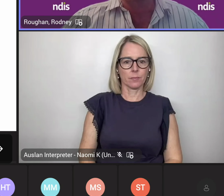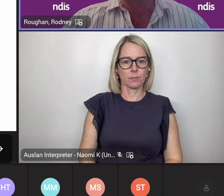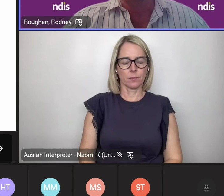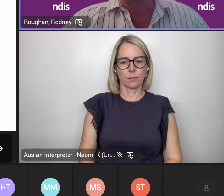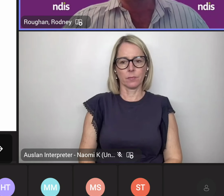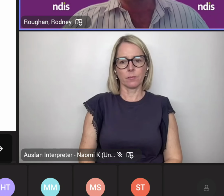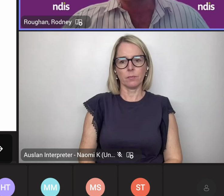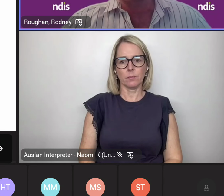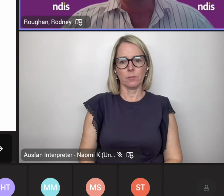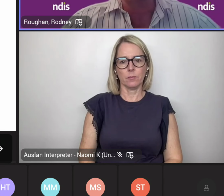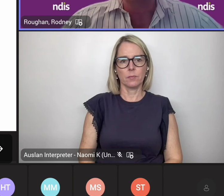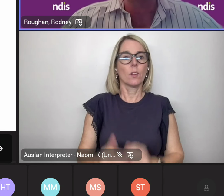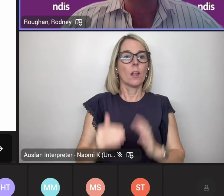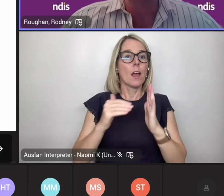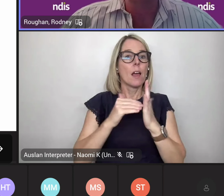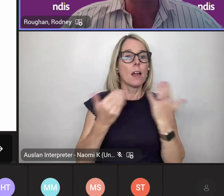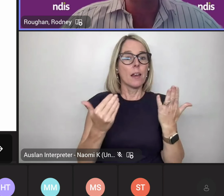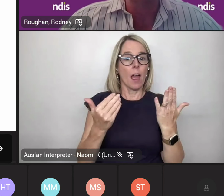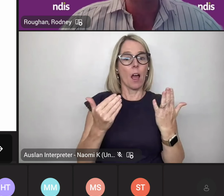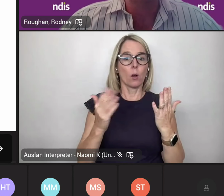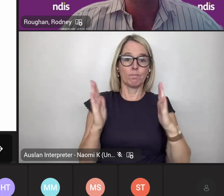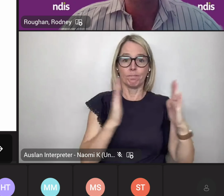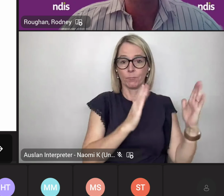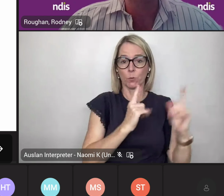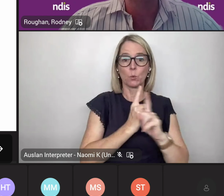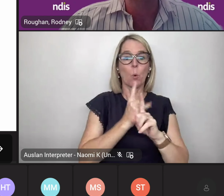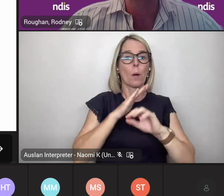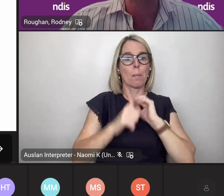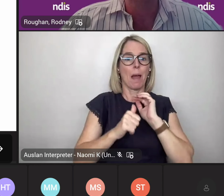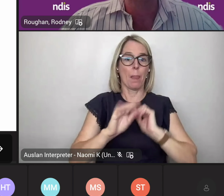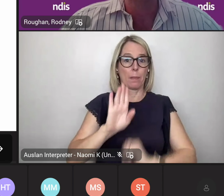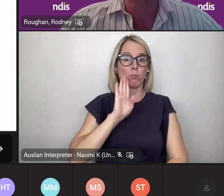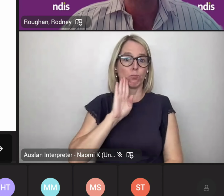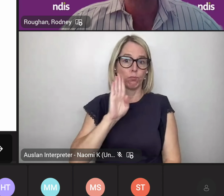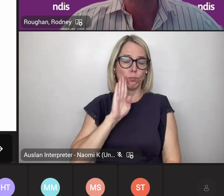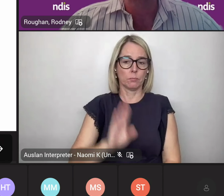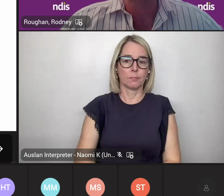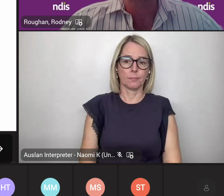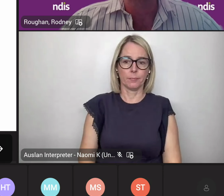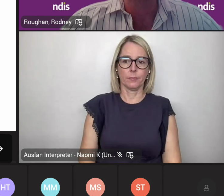Now I'll turn to what we're covering in today's presentation.